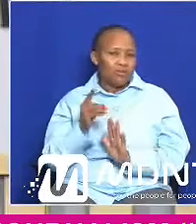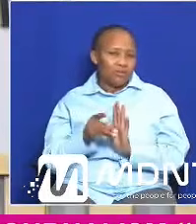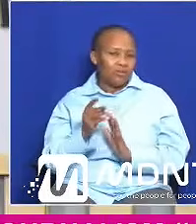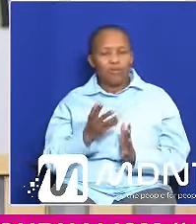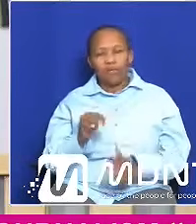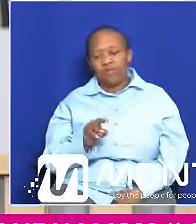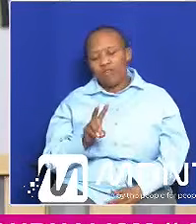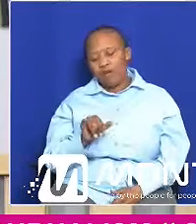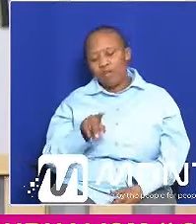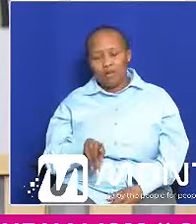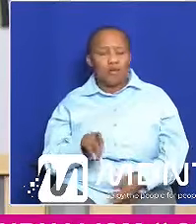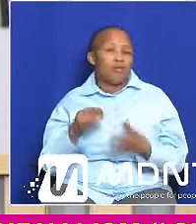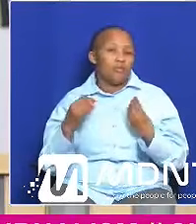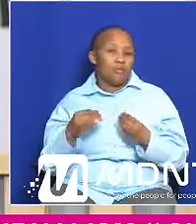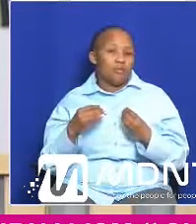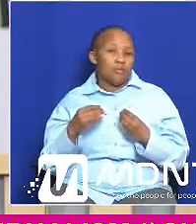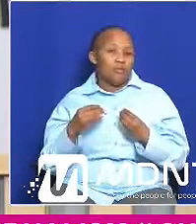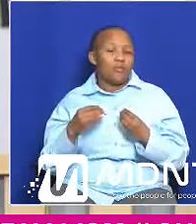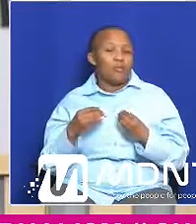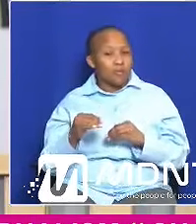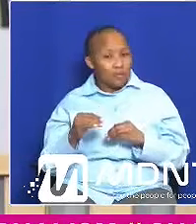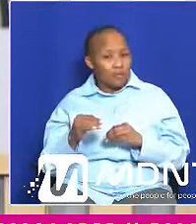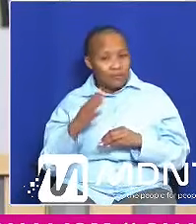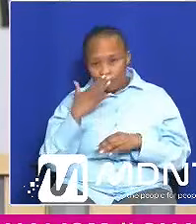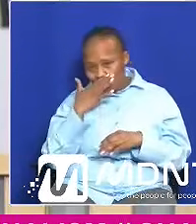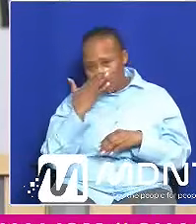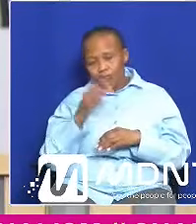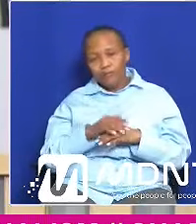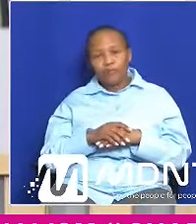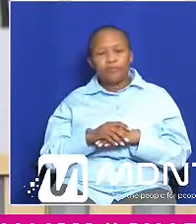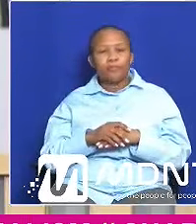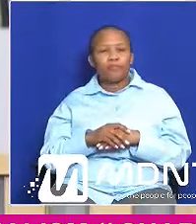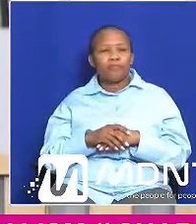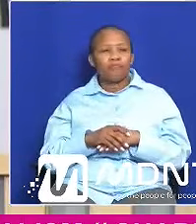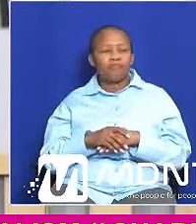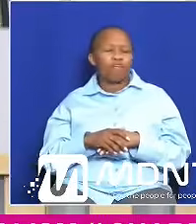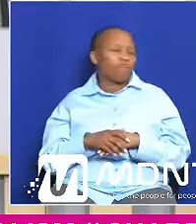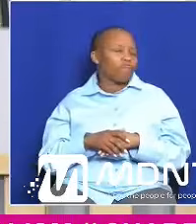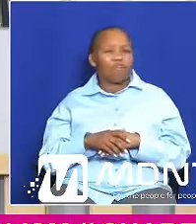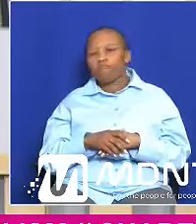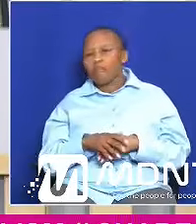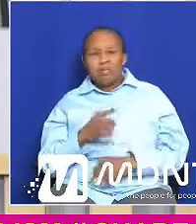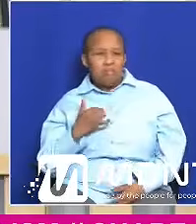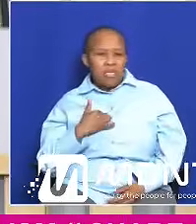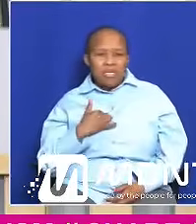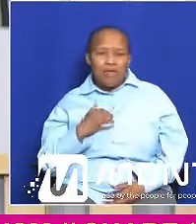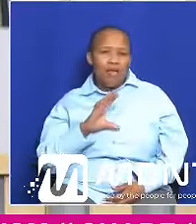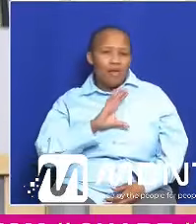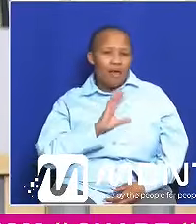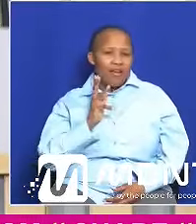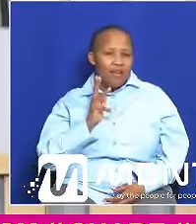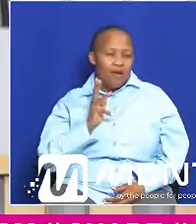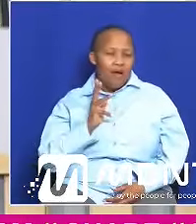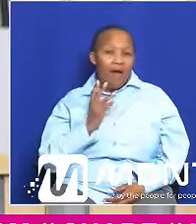assist, because I didn't want to have clients, but I was very selective with